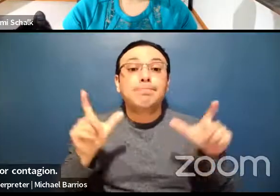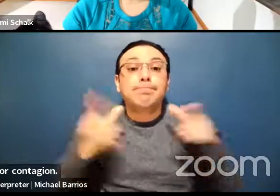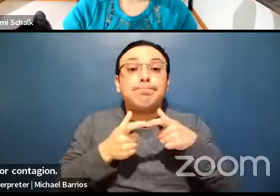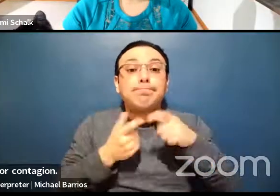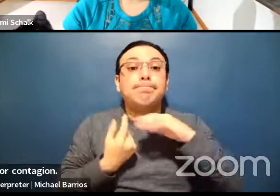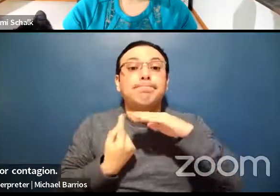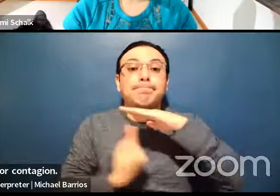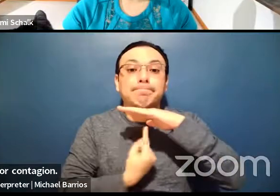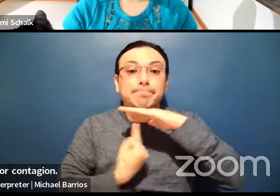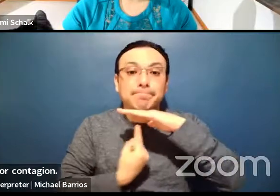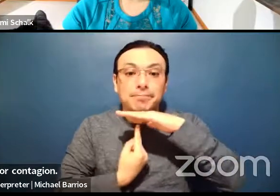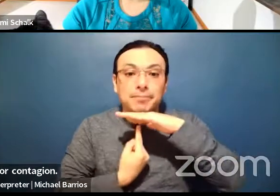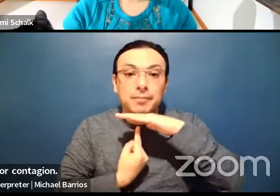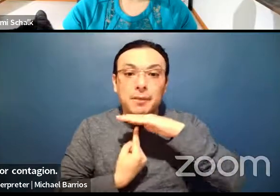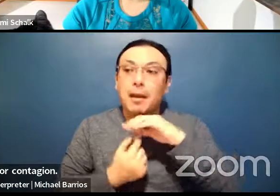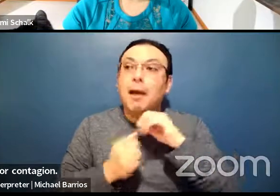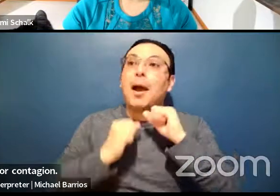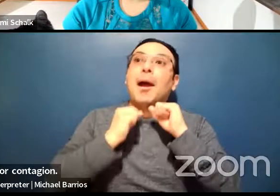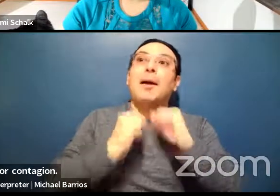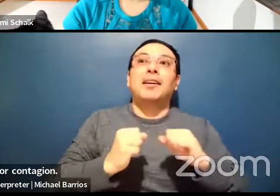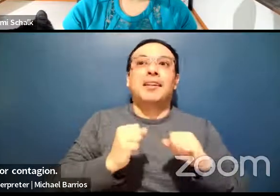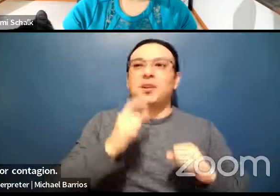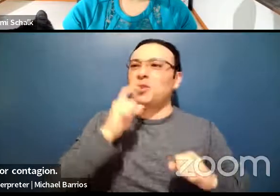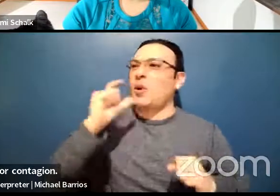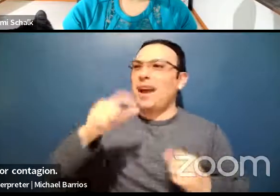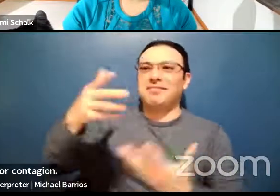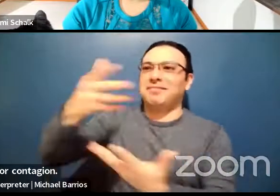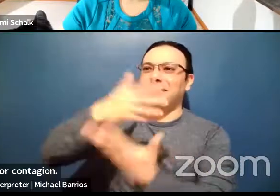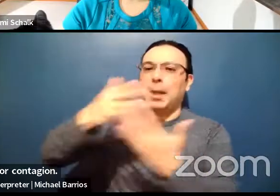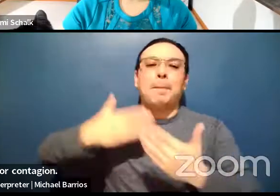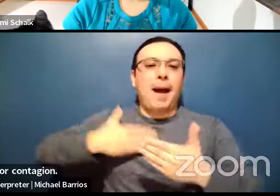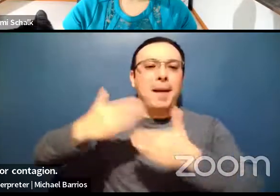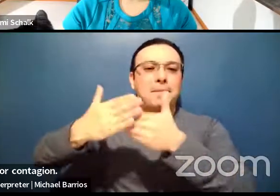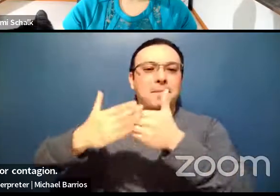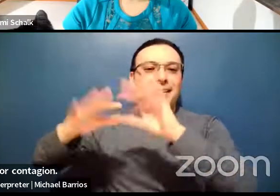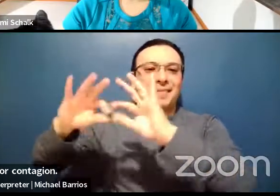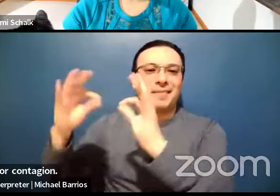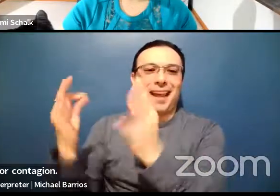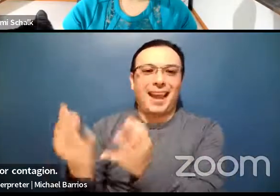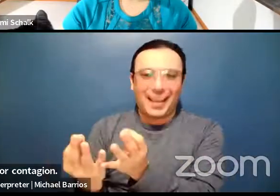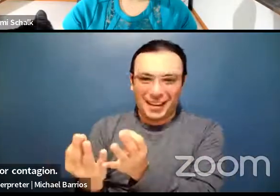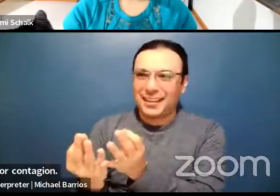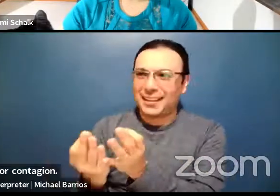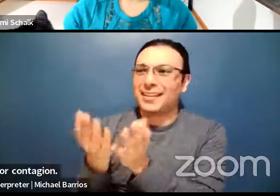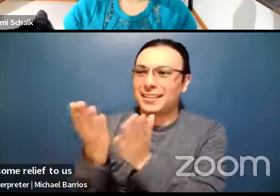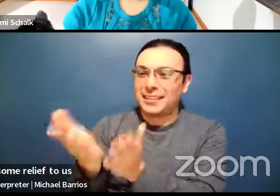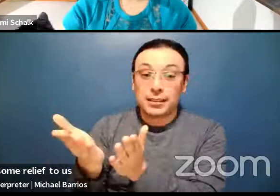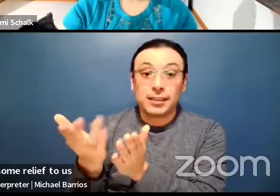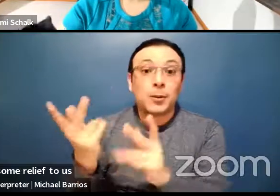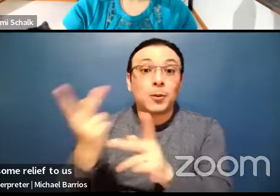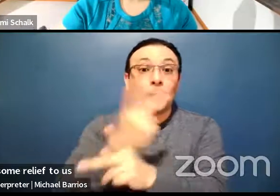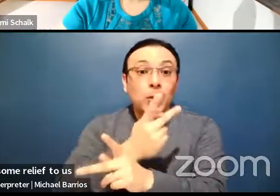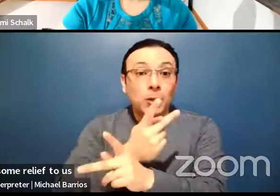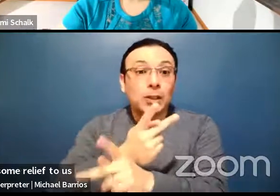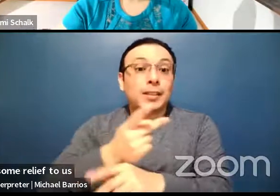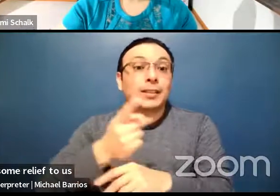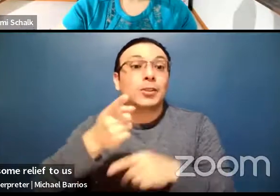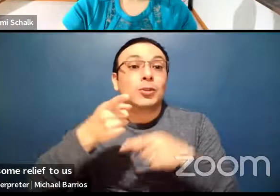to avoid our families of origin, especially during the holiday season when feelings of obligation run